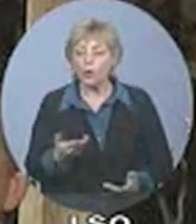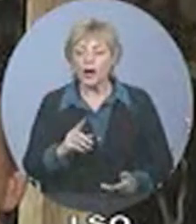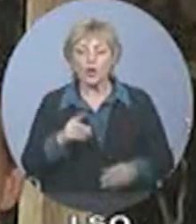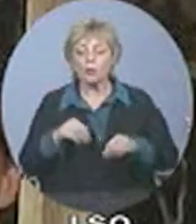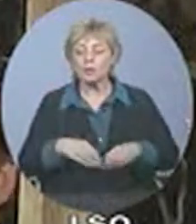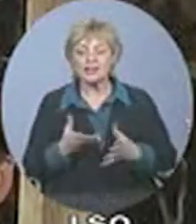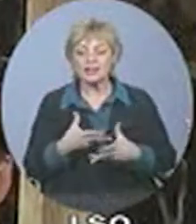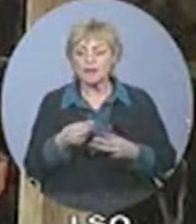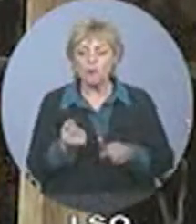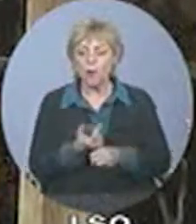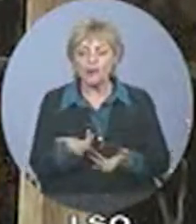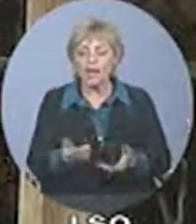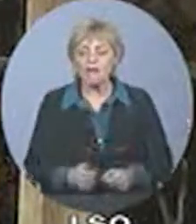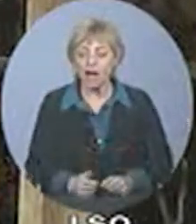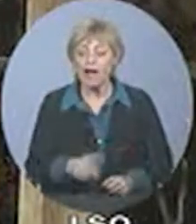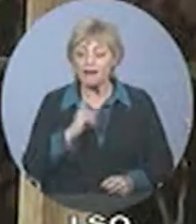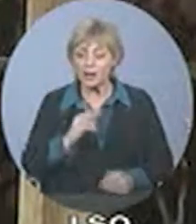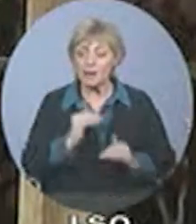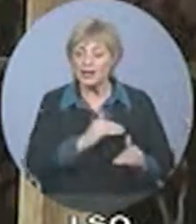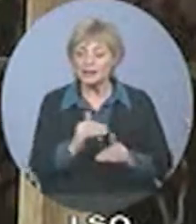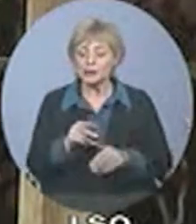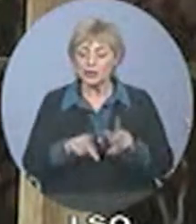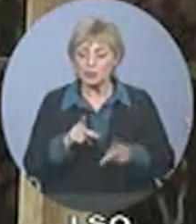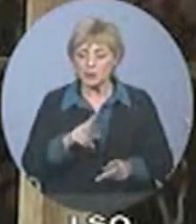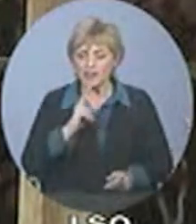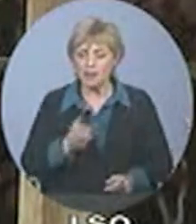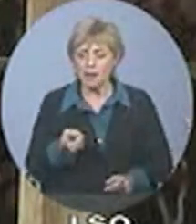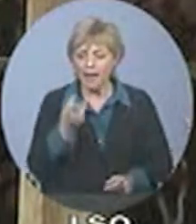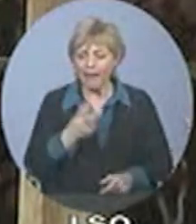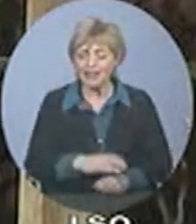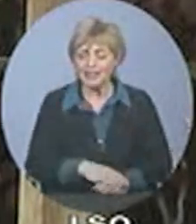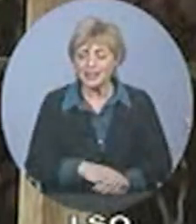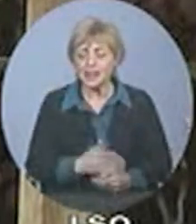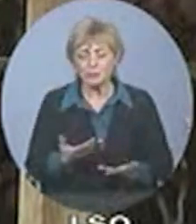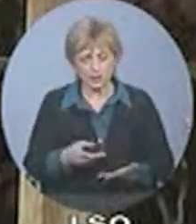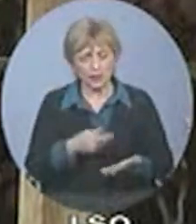whacked by this? Mr. Speaker, it's time for this minister to act and to do something for a change.